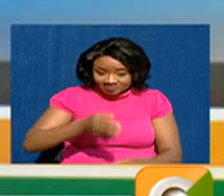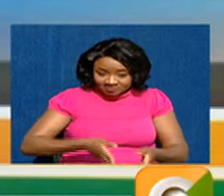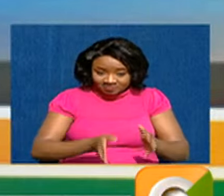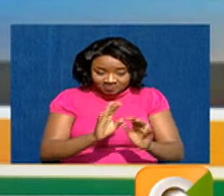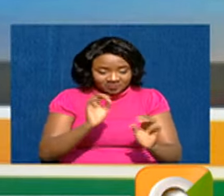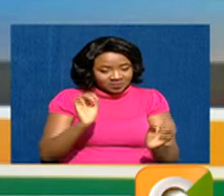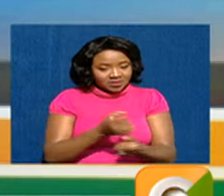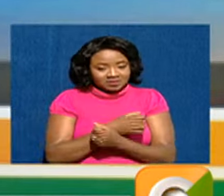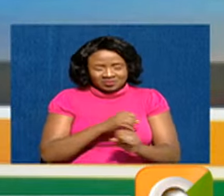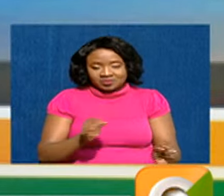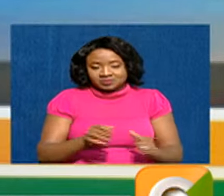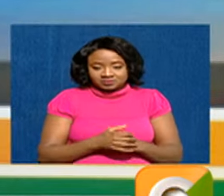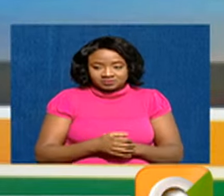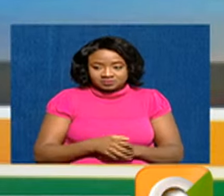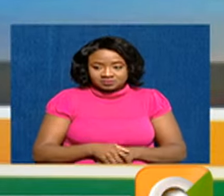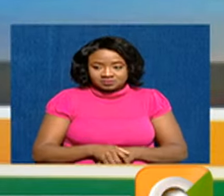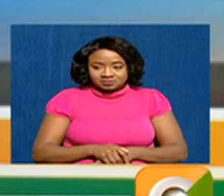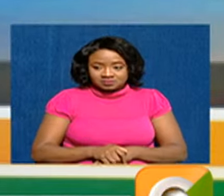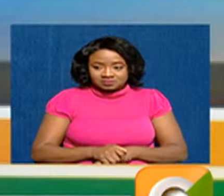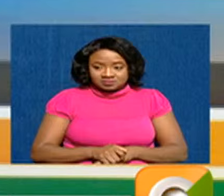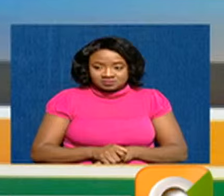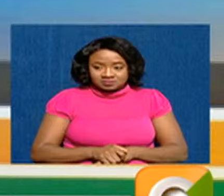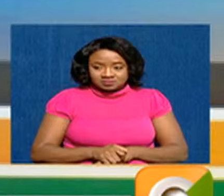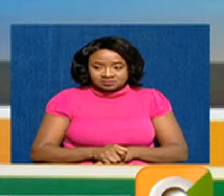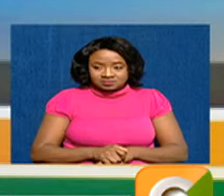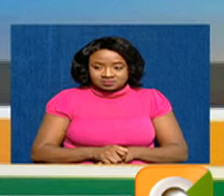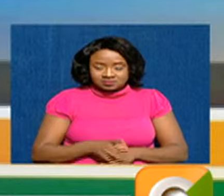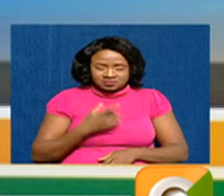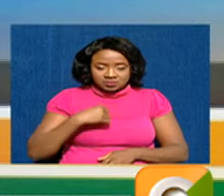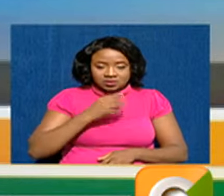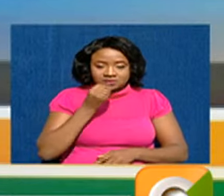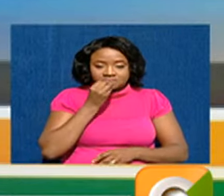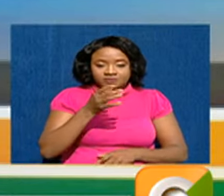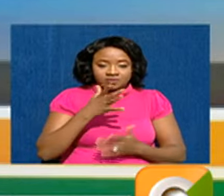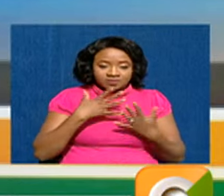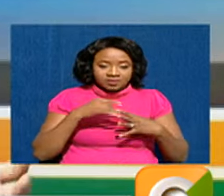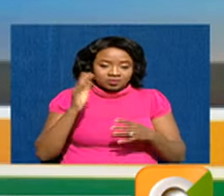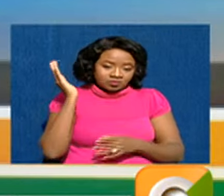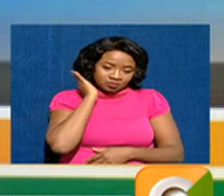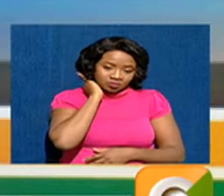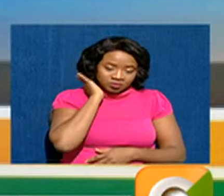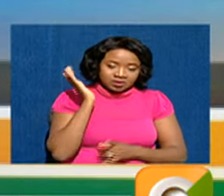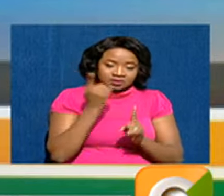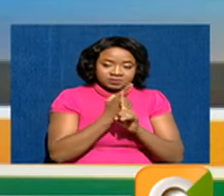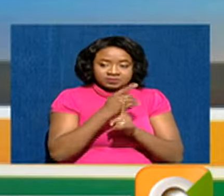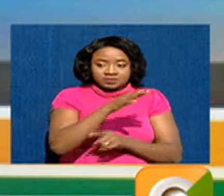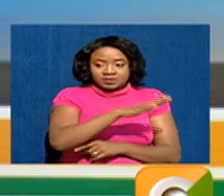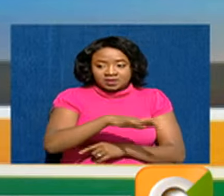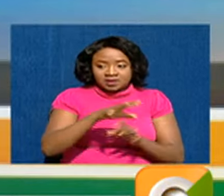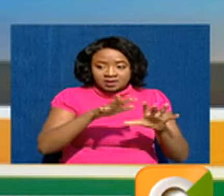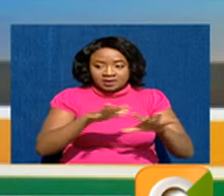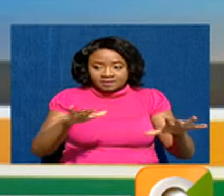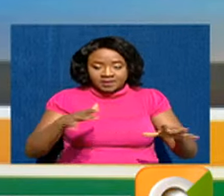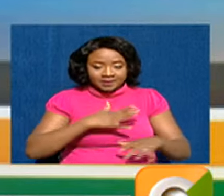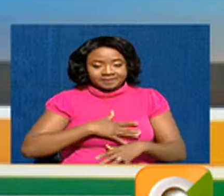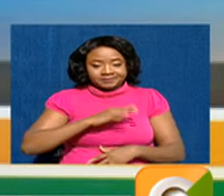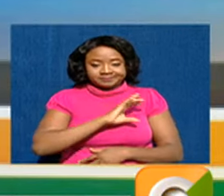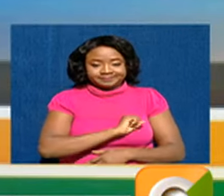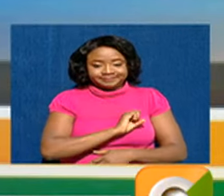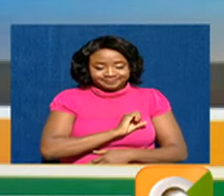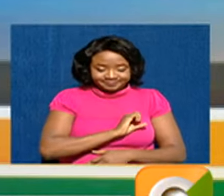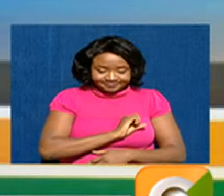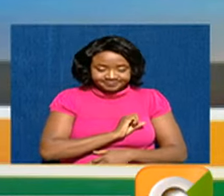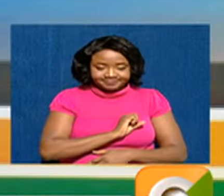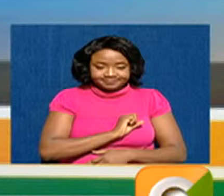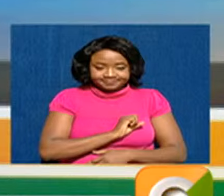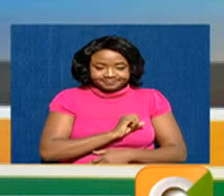those roads. So we are telling Moranga people, residents in various urban markets where Smart City Program was